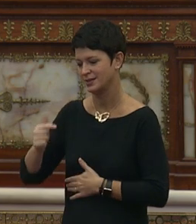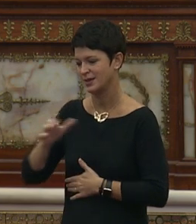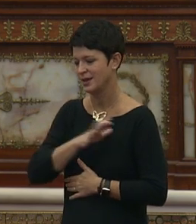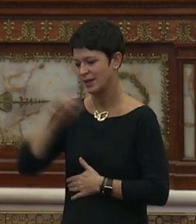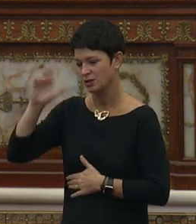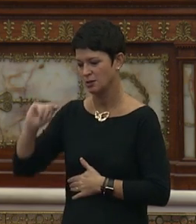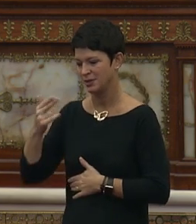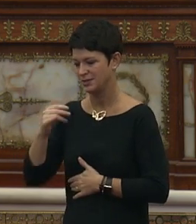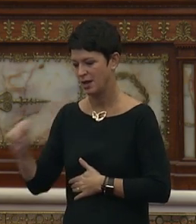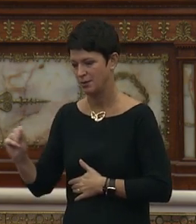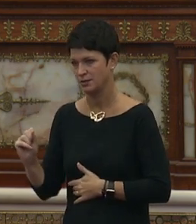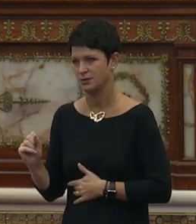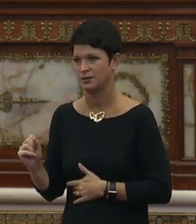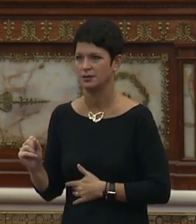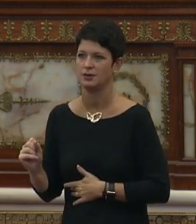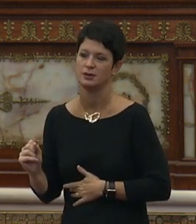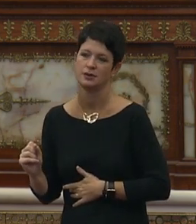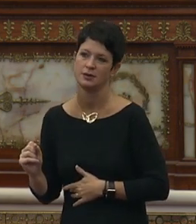Thomas.